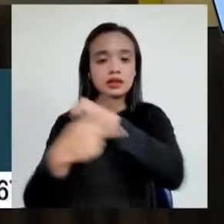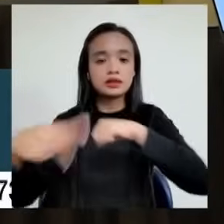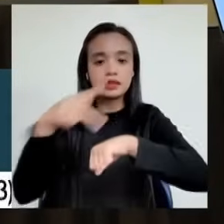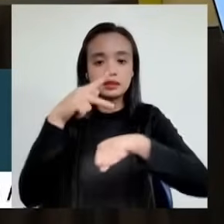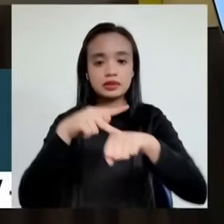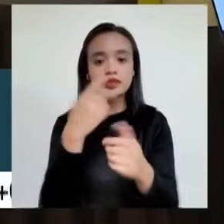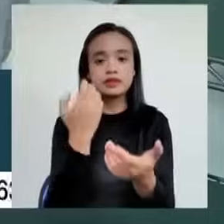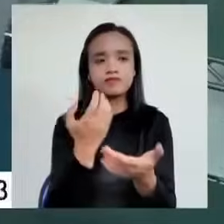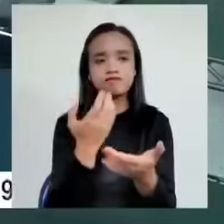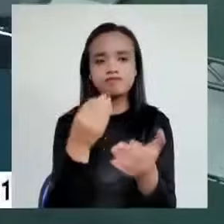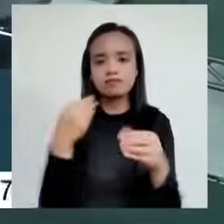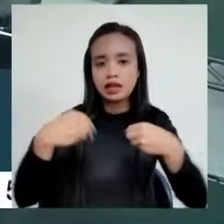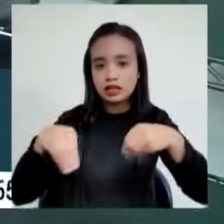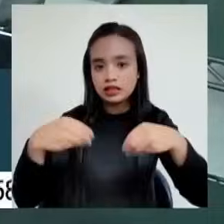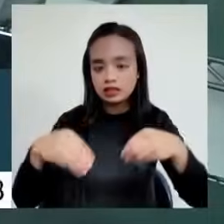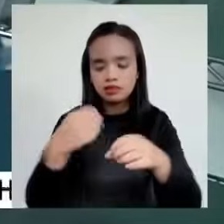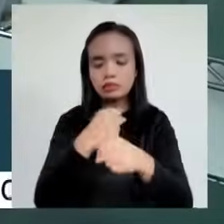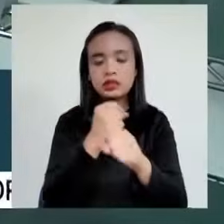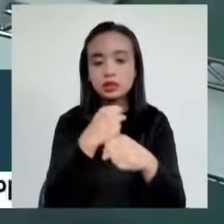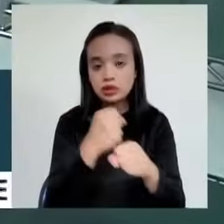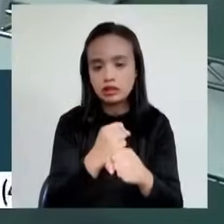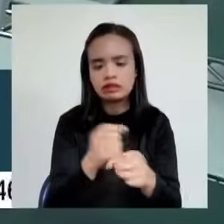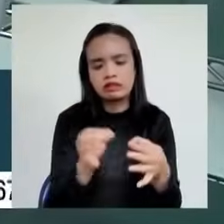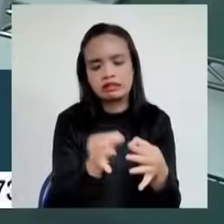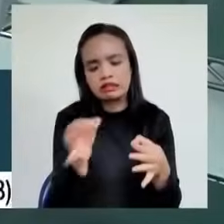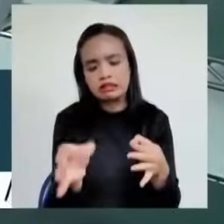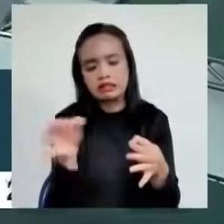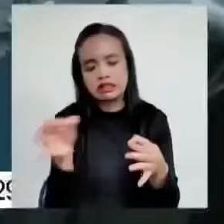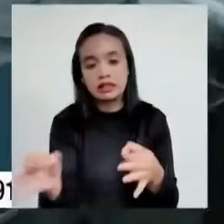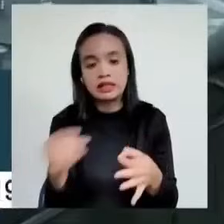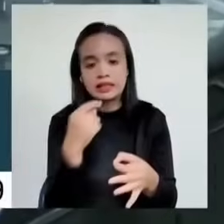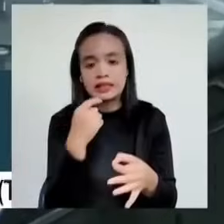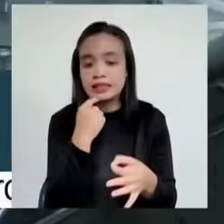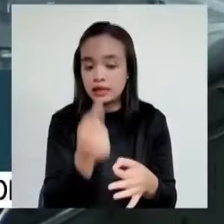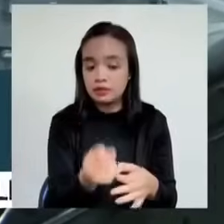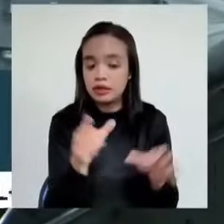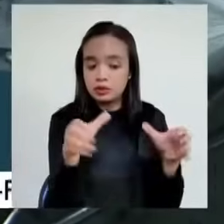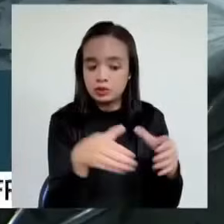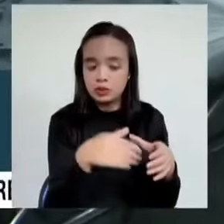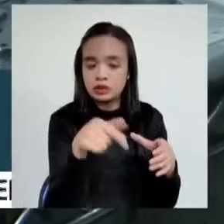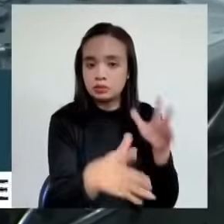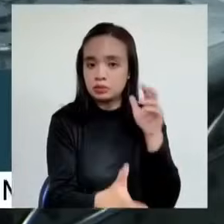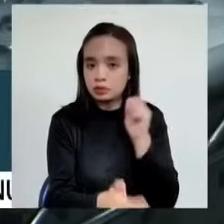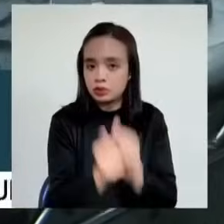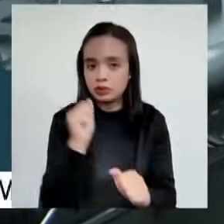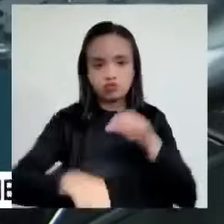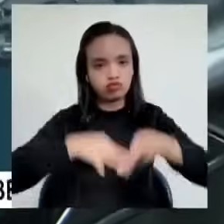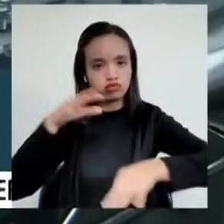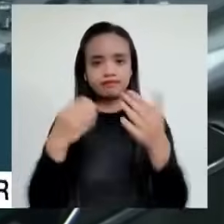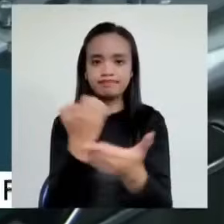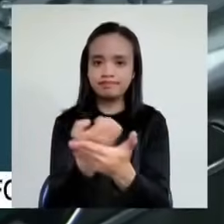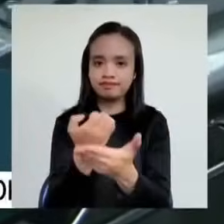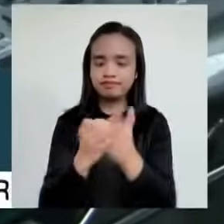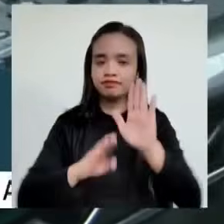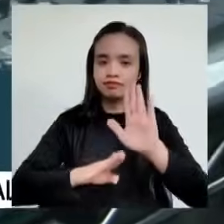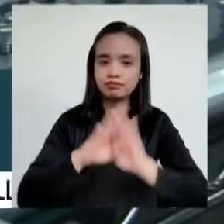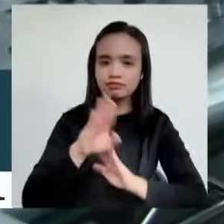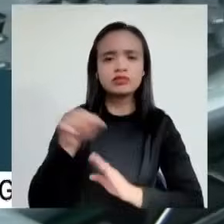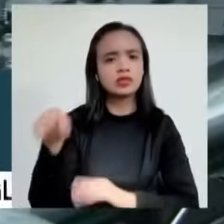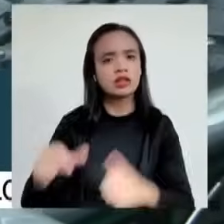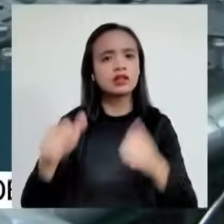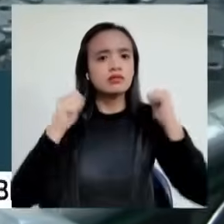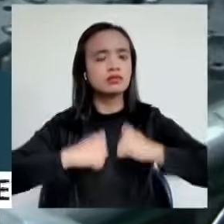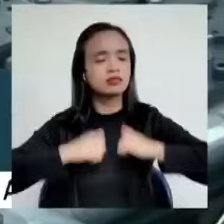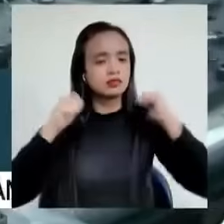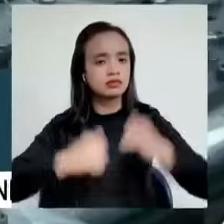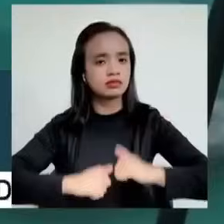behind Asian peers, saying the sector is in fact the biggest contributor to economic growth. He agreed, though, that more